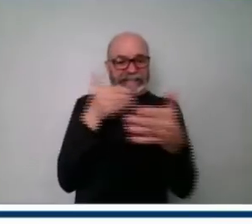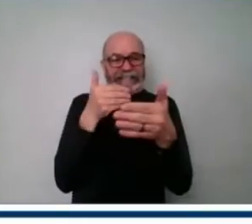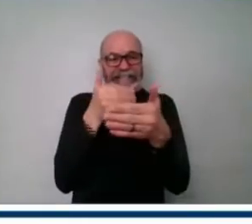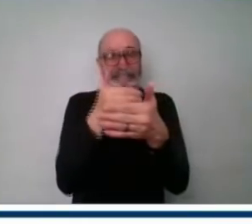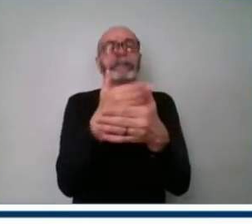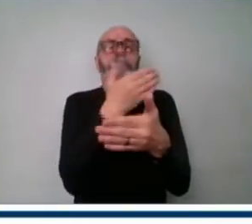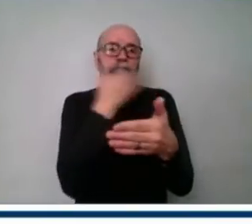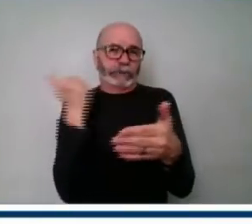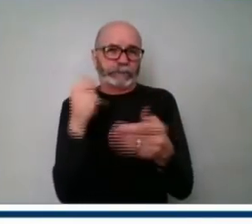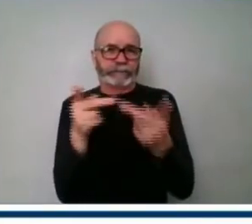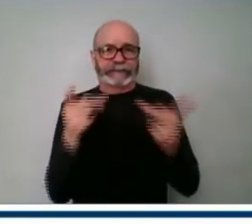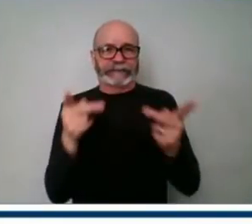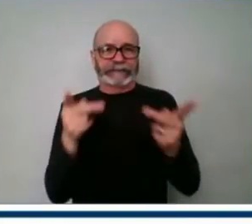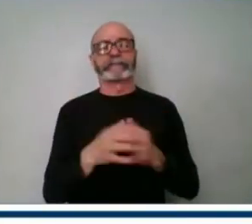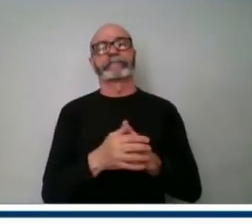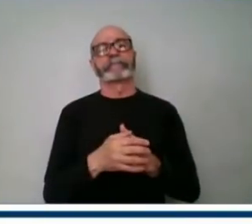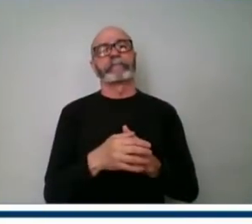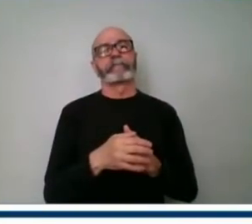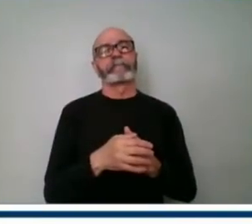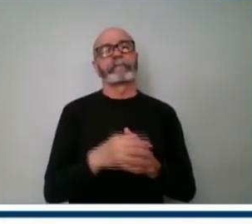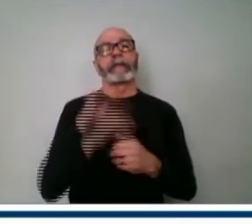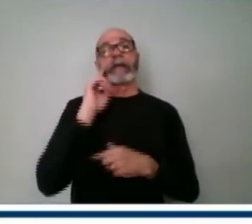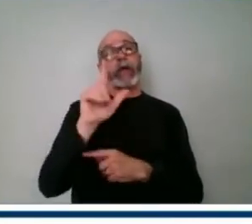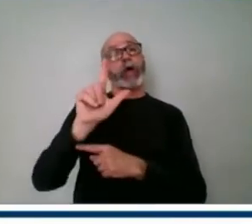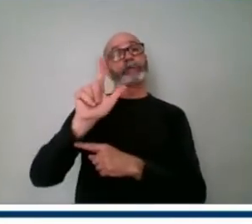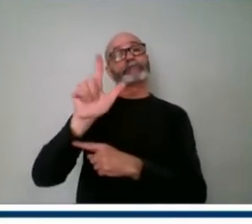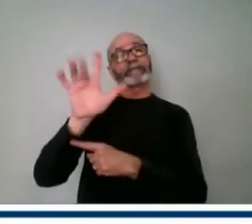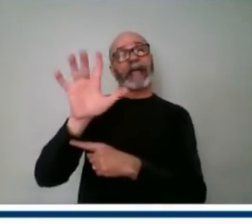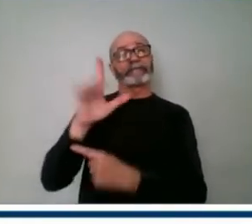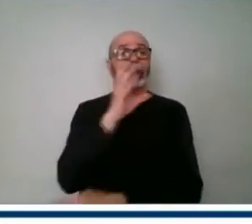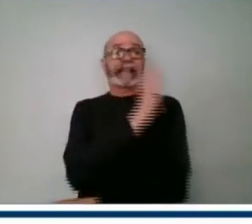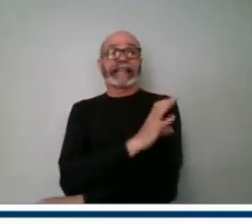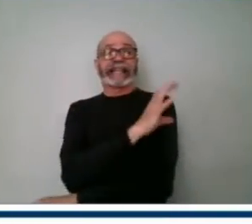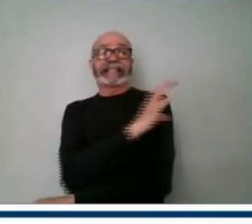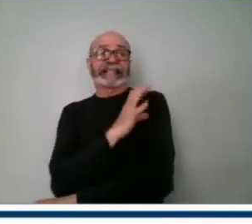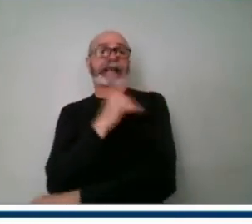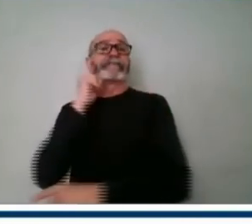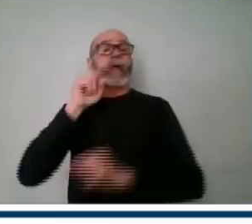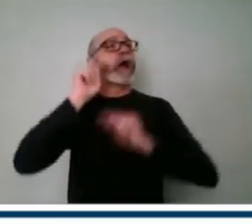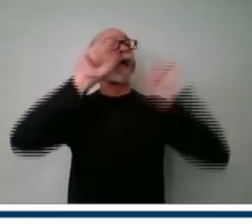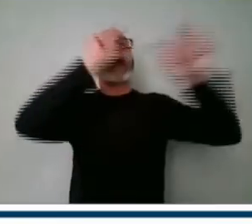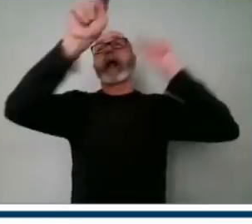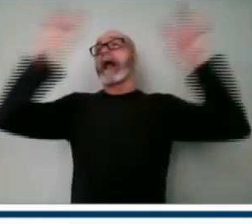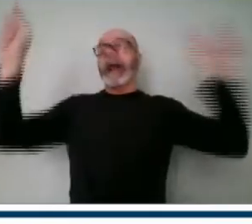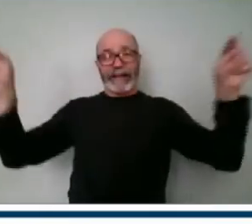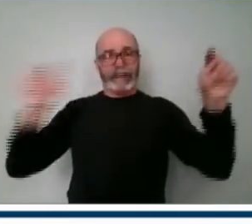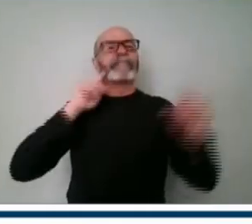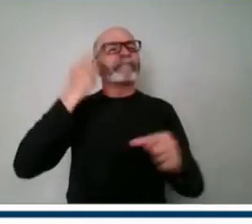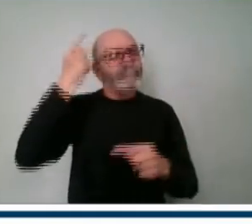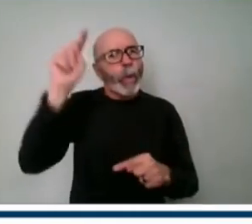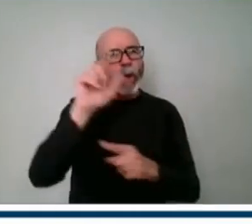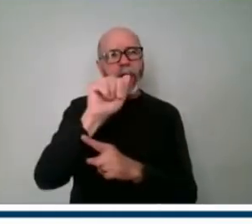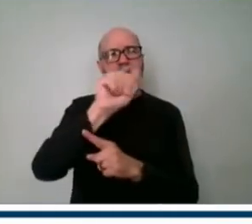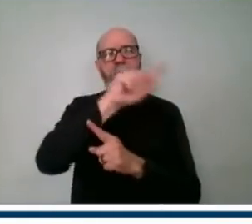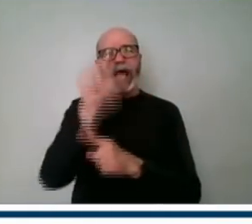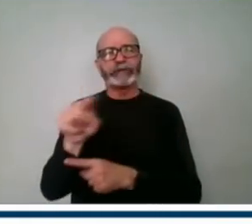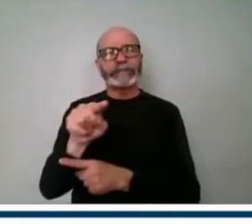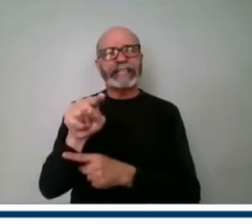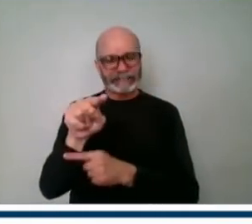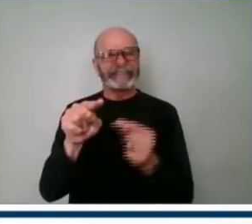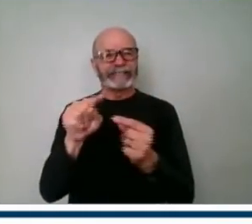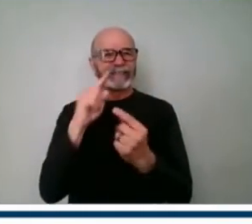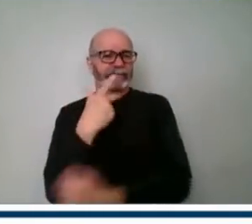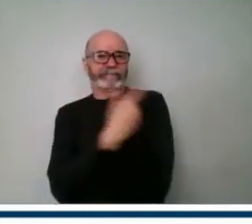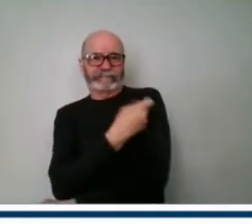clinics offering AstraZeneca. All of those HRM-based clinics are now full, but there are still a few